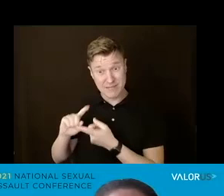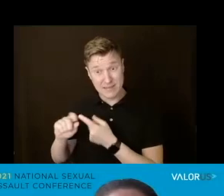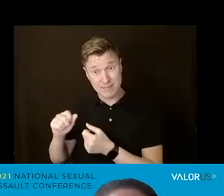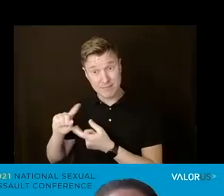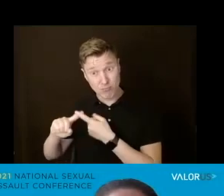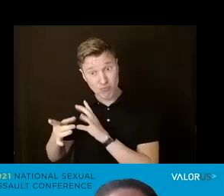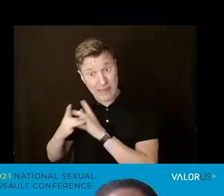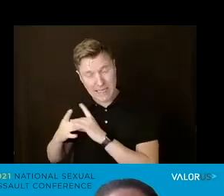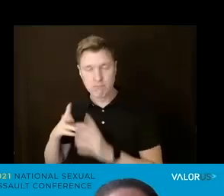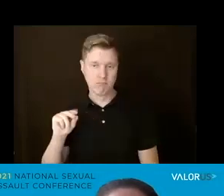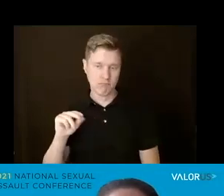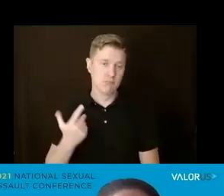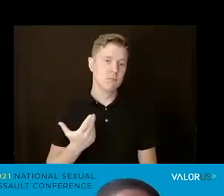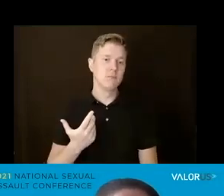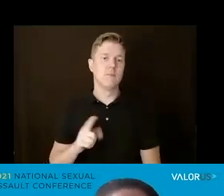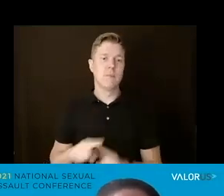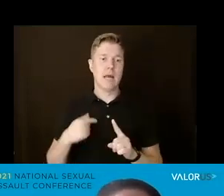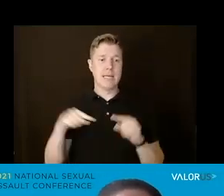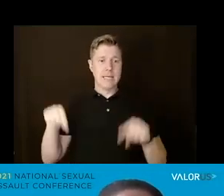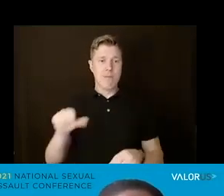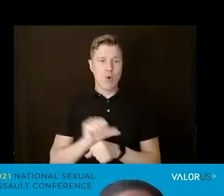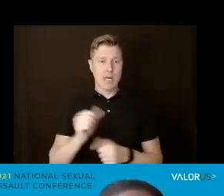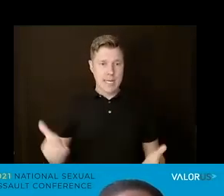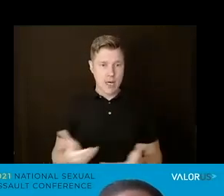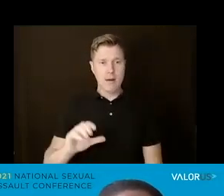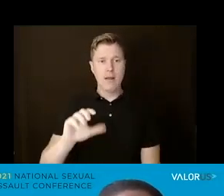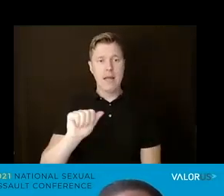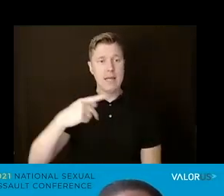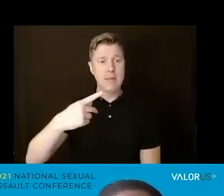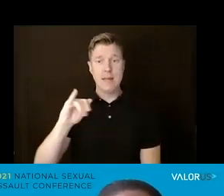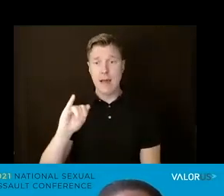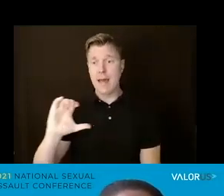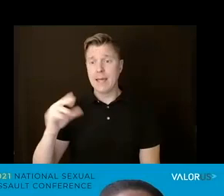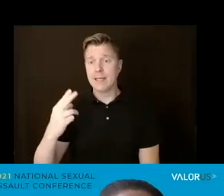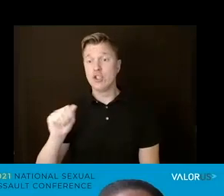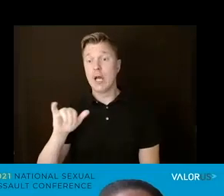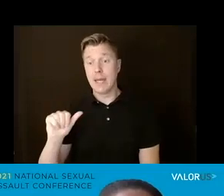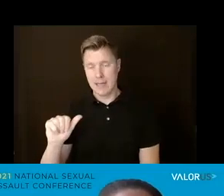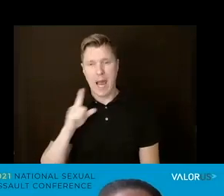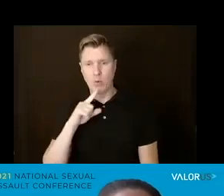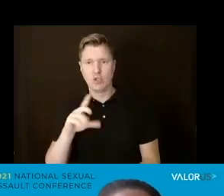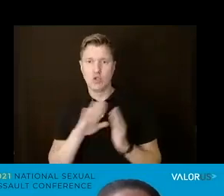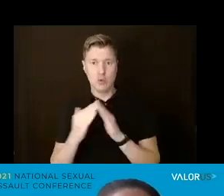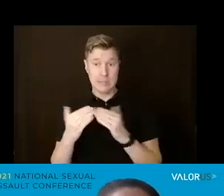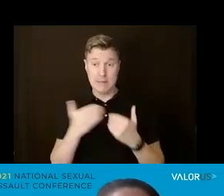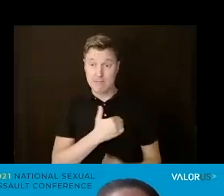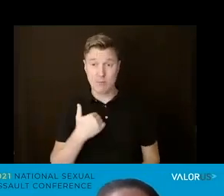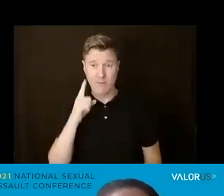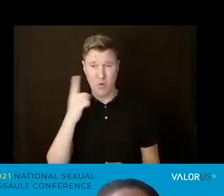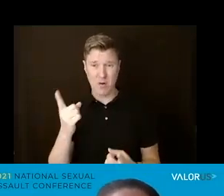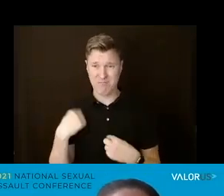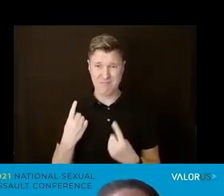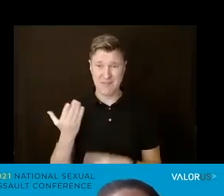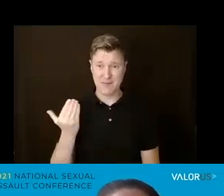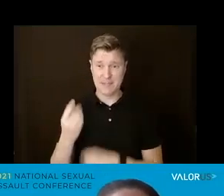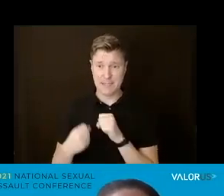at API Chaya, and I was a community member for about 15 years beforehand, and had actually heard